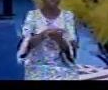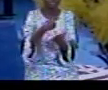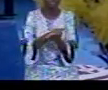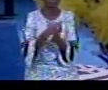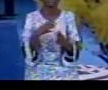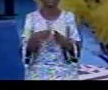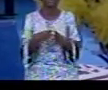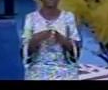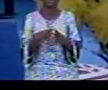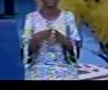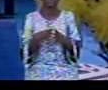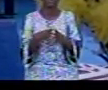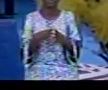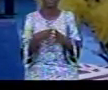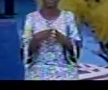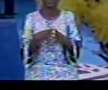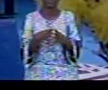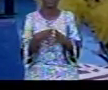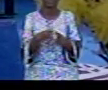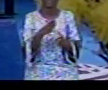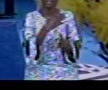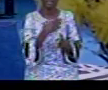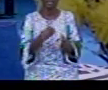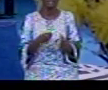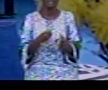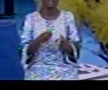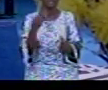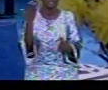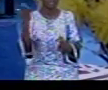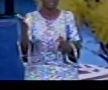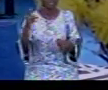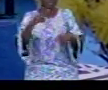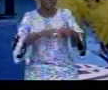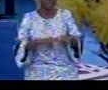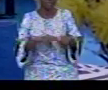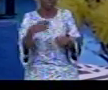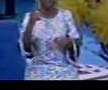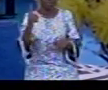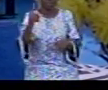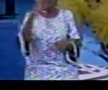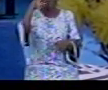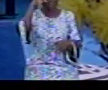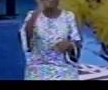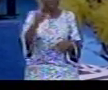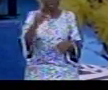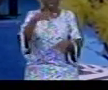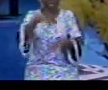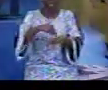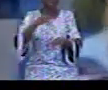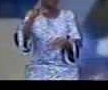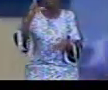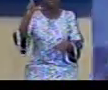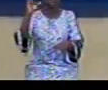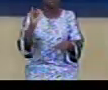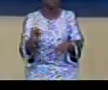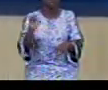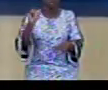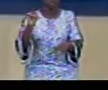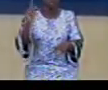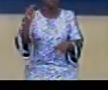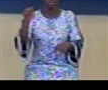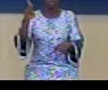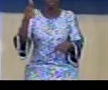8, and there sat a certain man at Lystra. Like you're sitting there tonight,